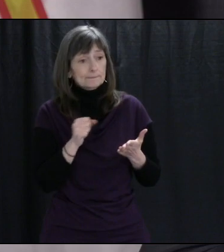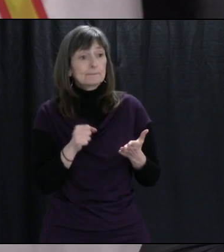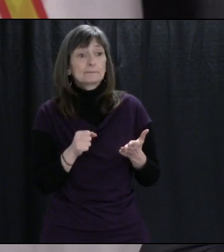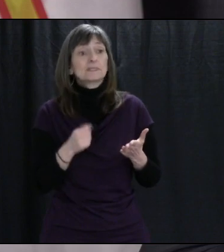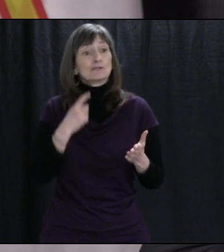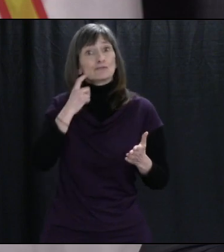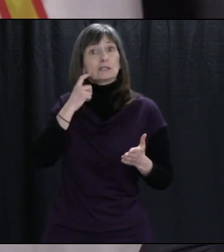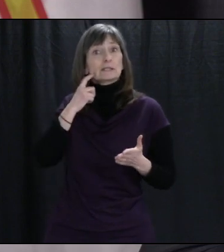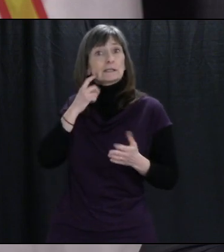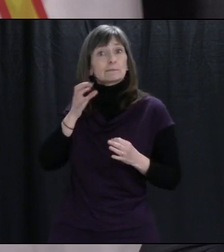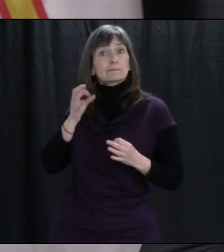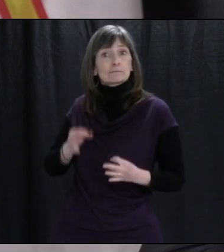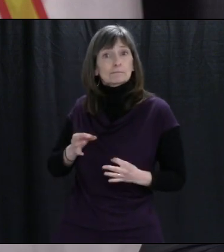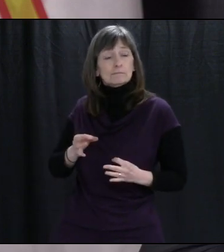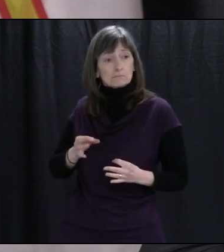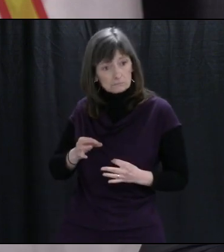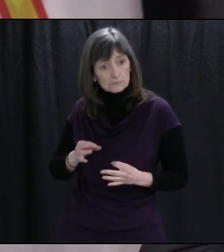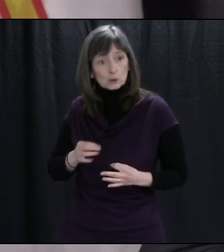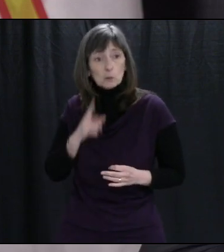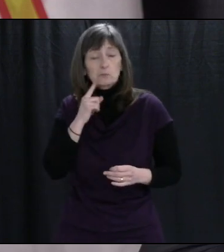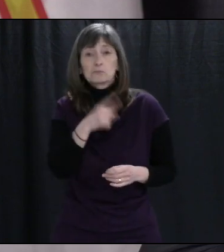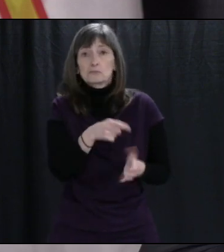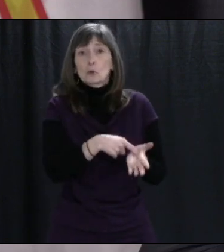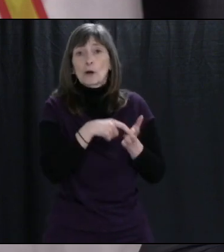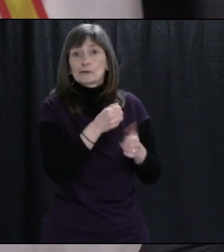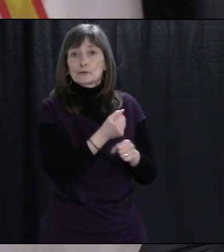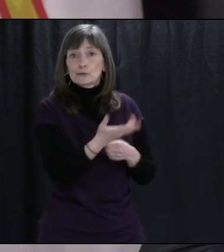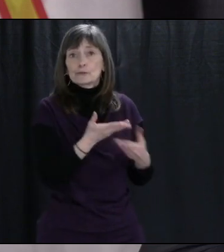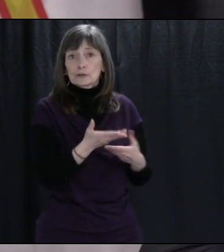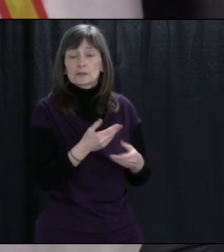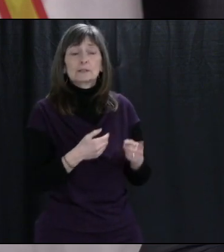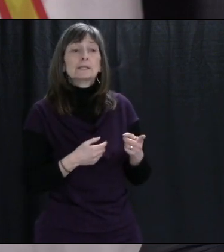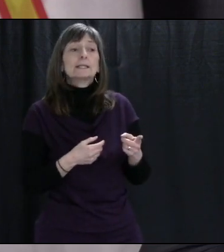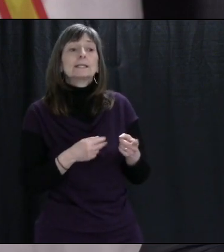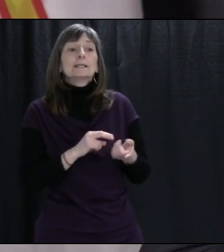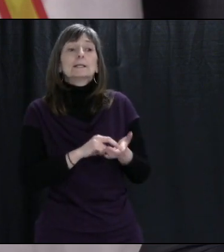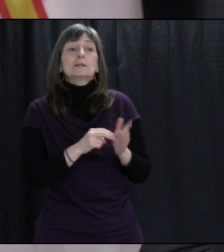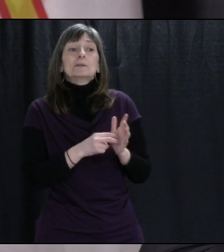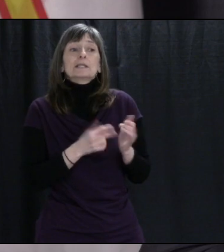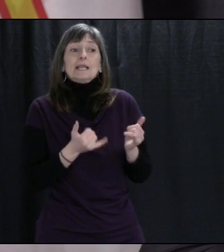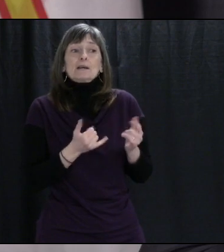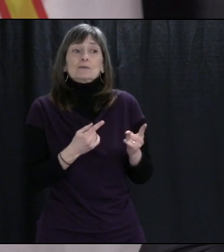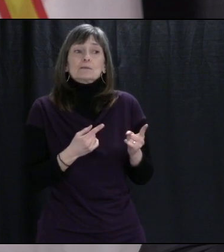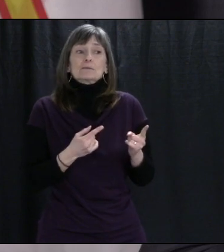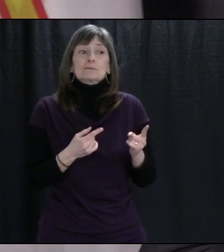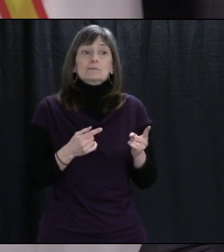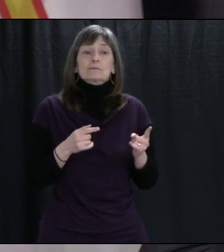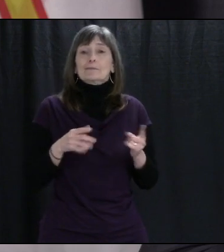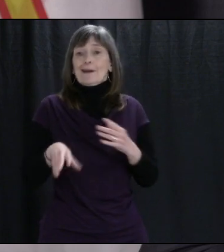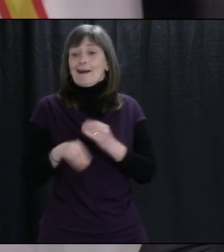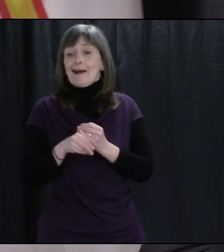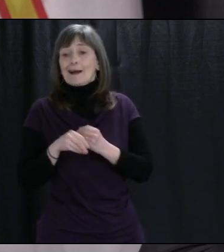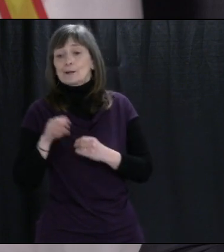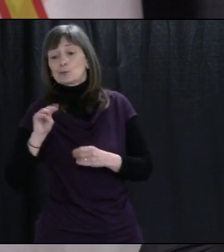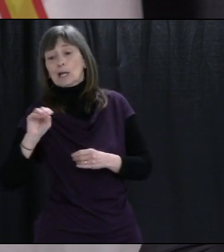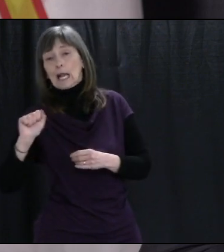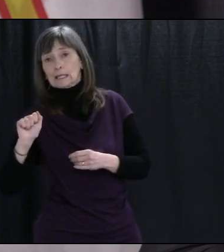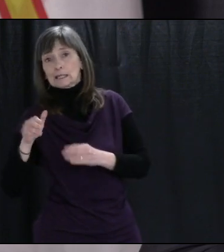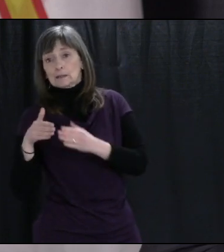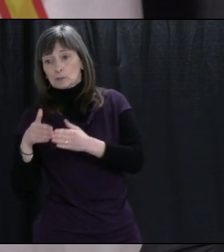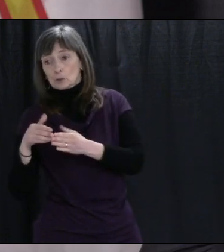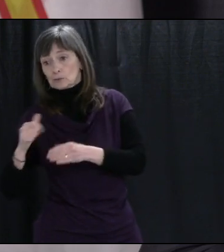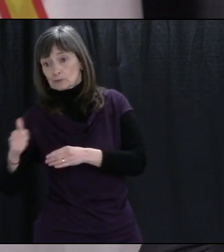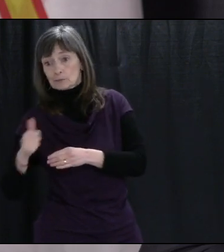a ruling that's been put in place. So it's important for us to maintain that second opportunity of OceanX added to the work that Marine Atlantic is